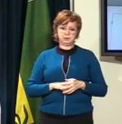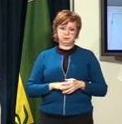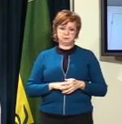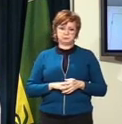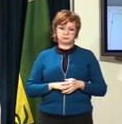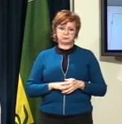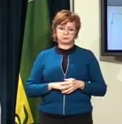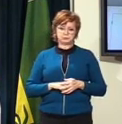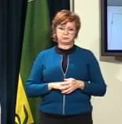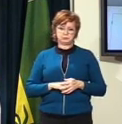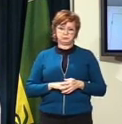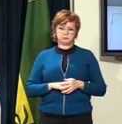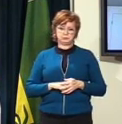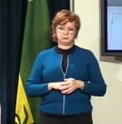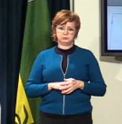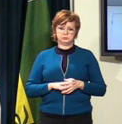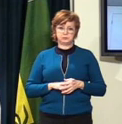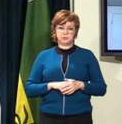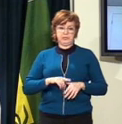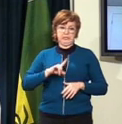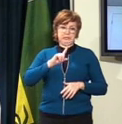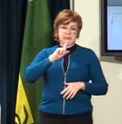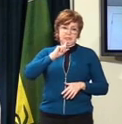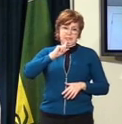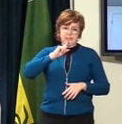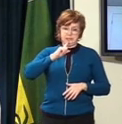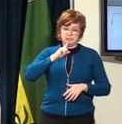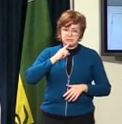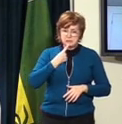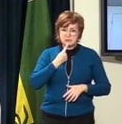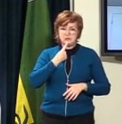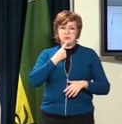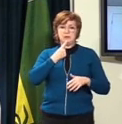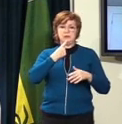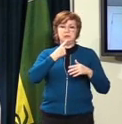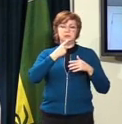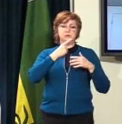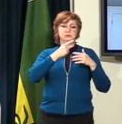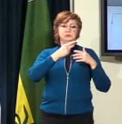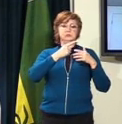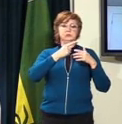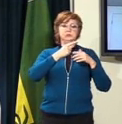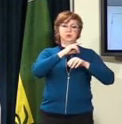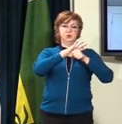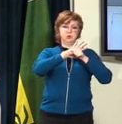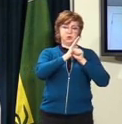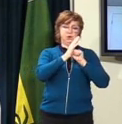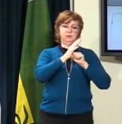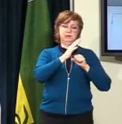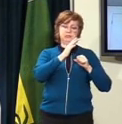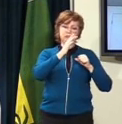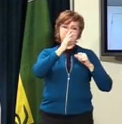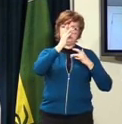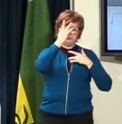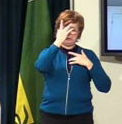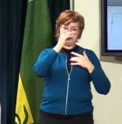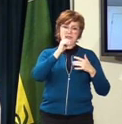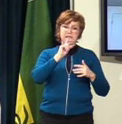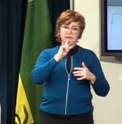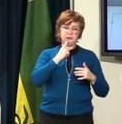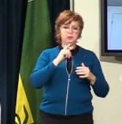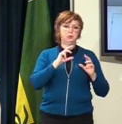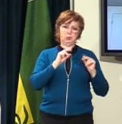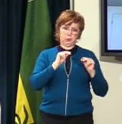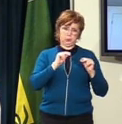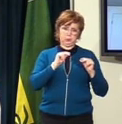but not necessarily at the level that would be received in an acute environment, so that they would be able to receive that safely